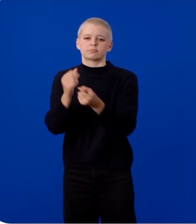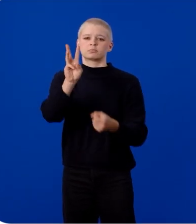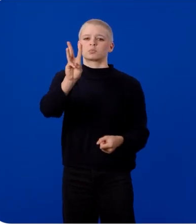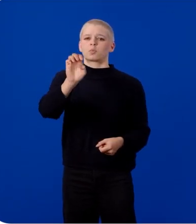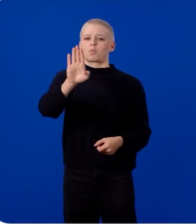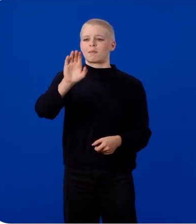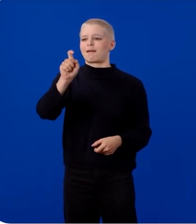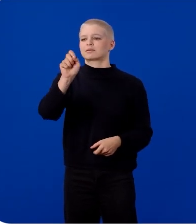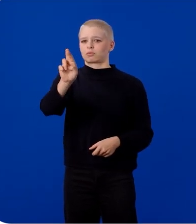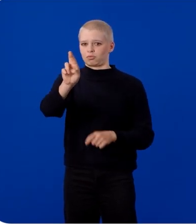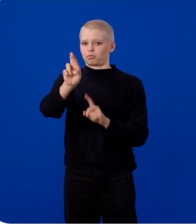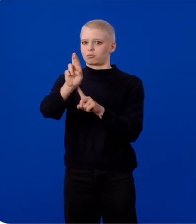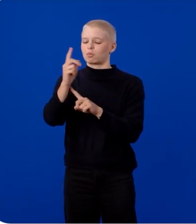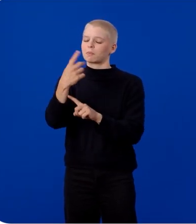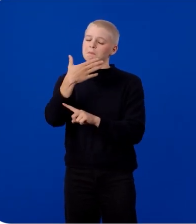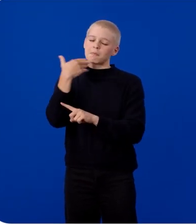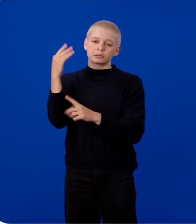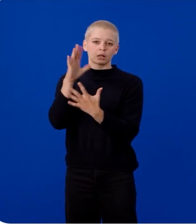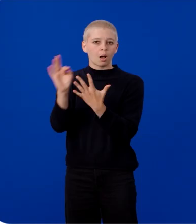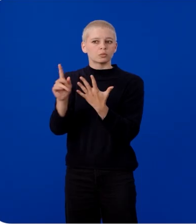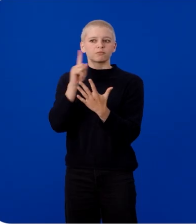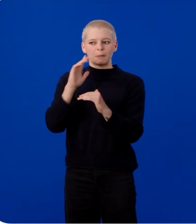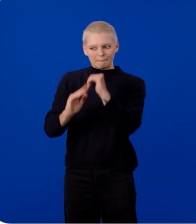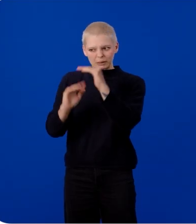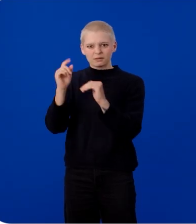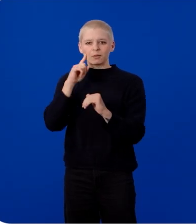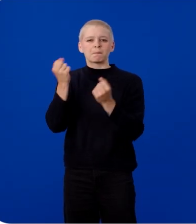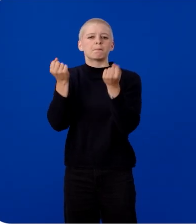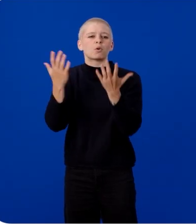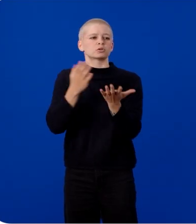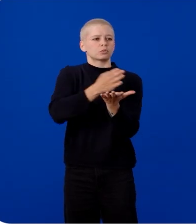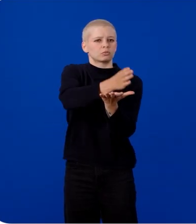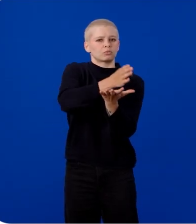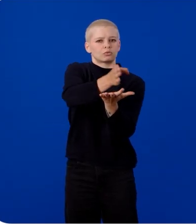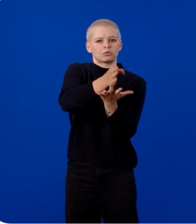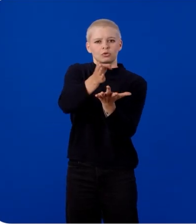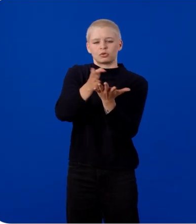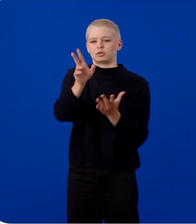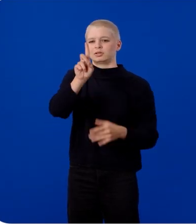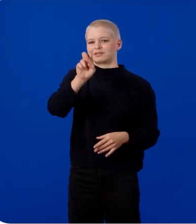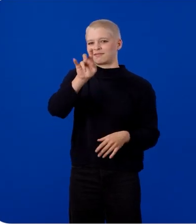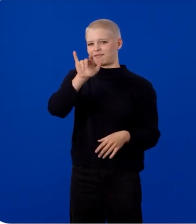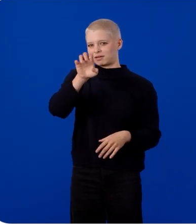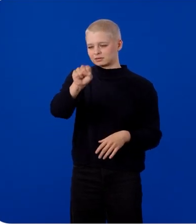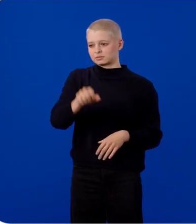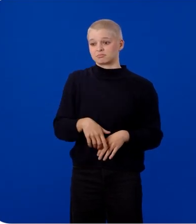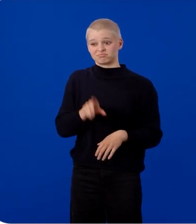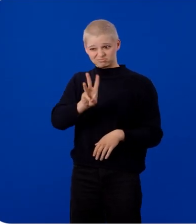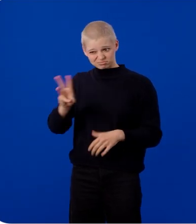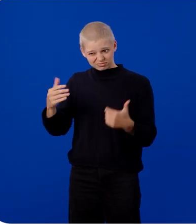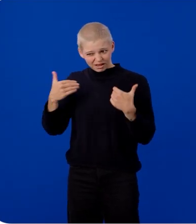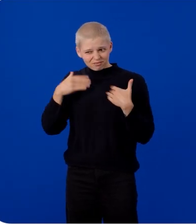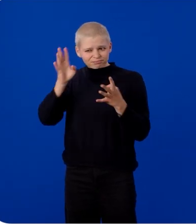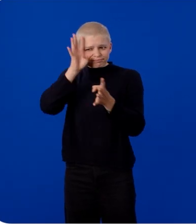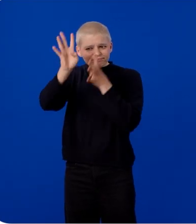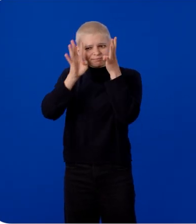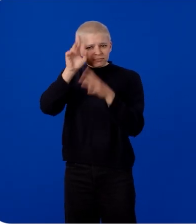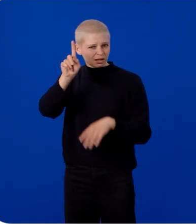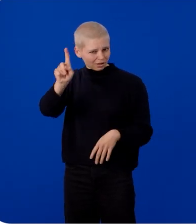of the best ways to build across devices, and we continue to see the web community produce innovative XR